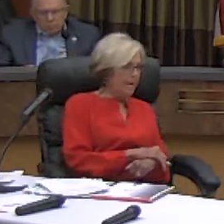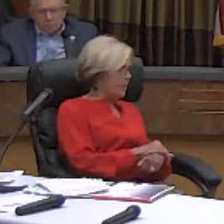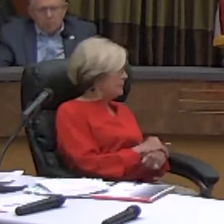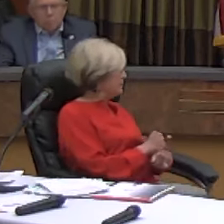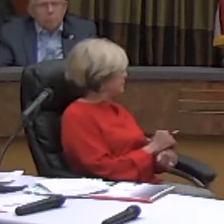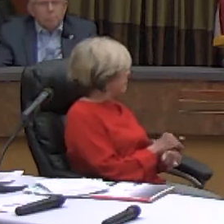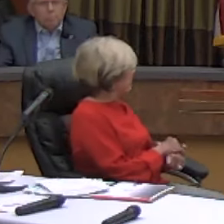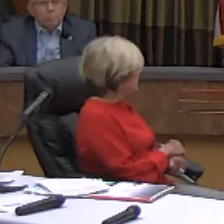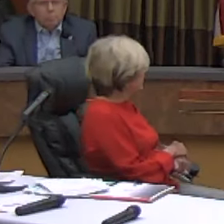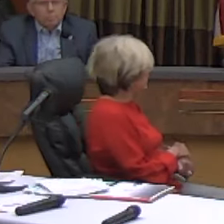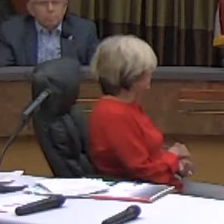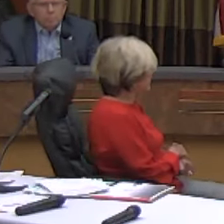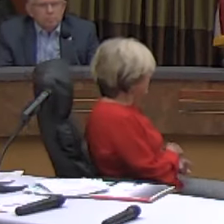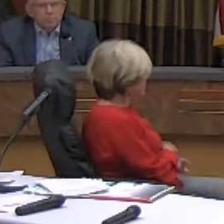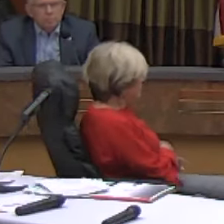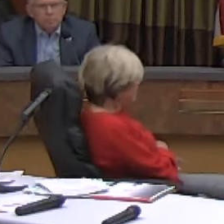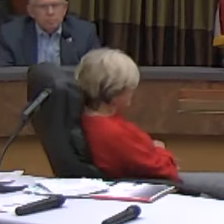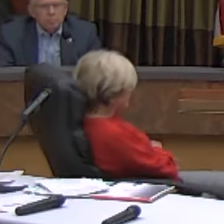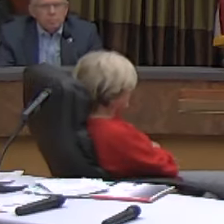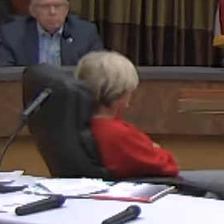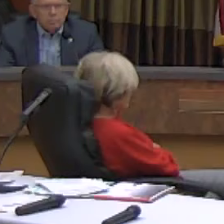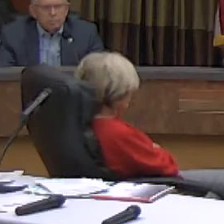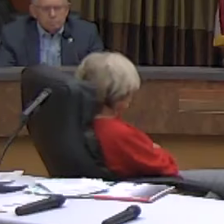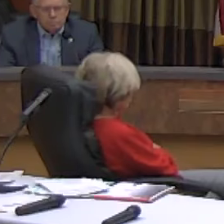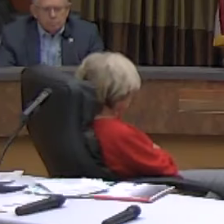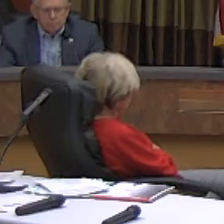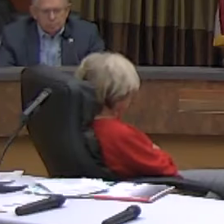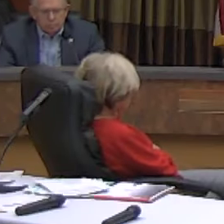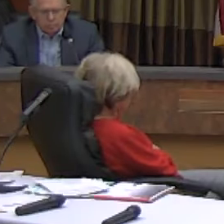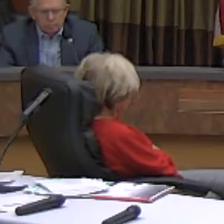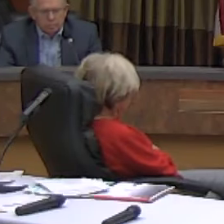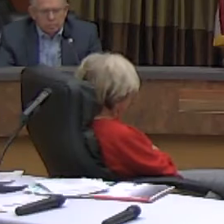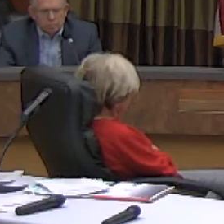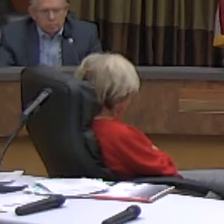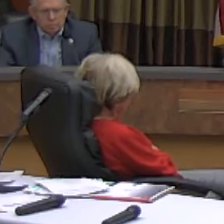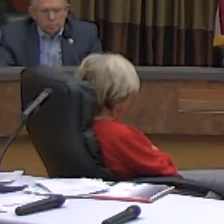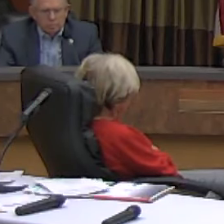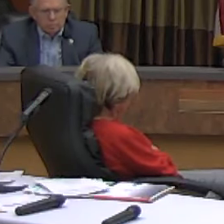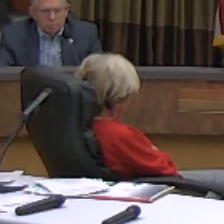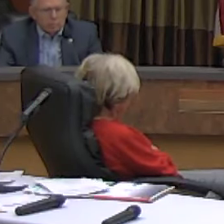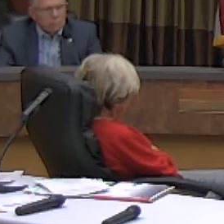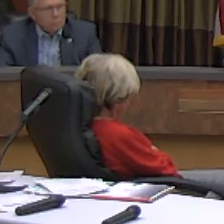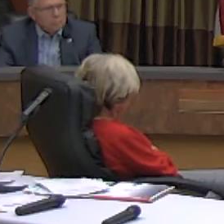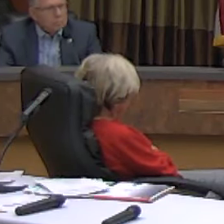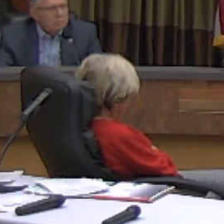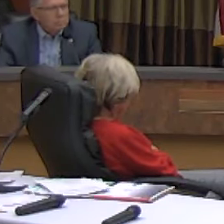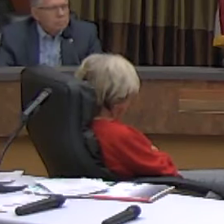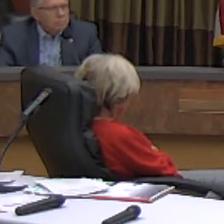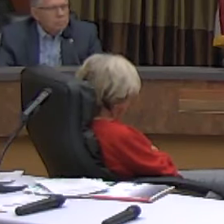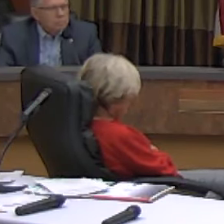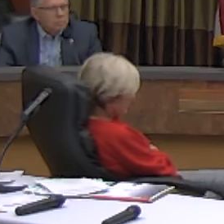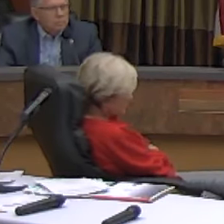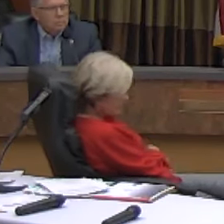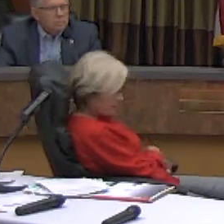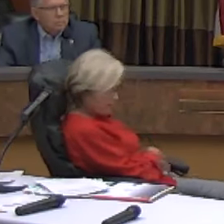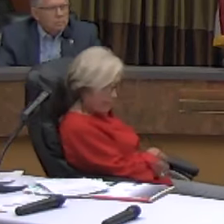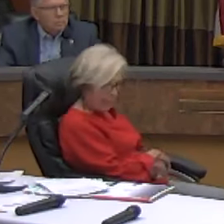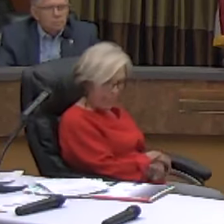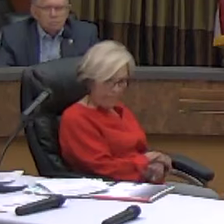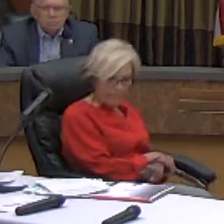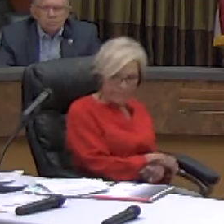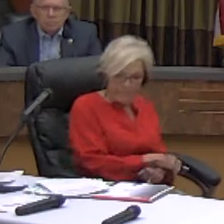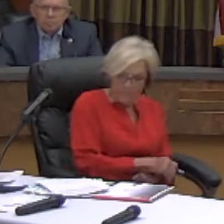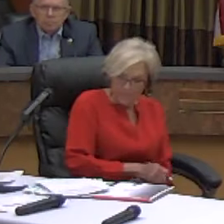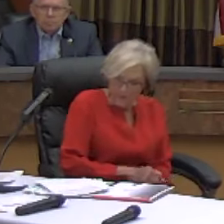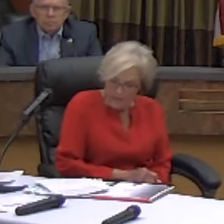point, we have a motion and a second on the floor to table this agenda item. Unless there's any